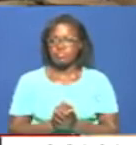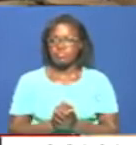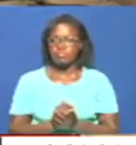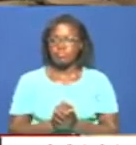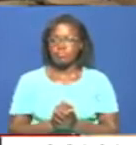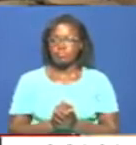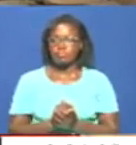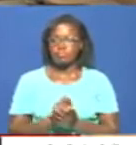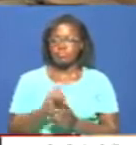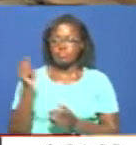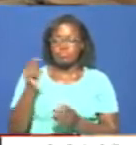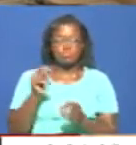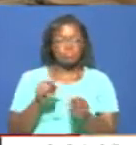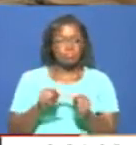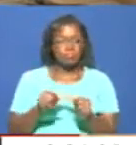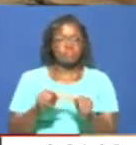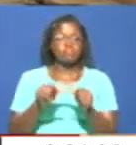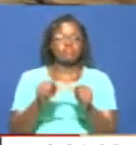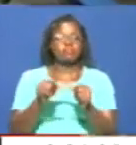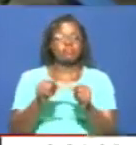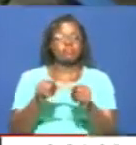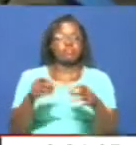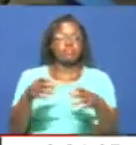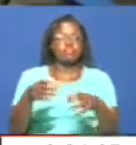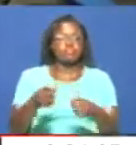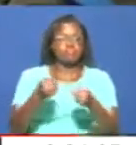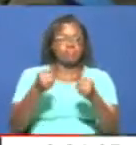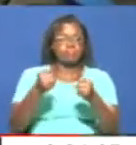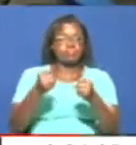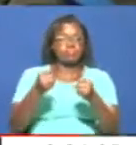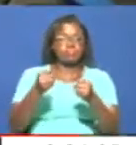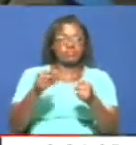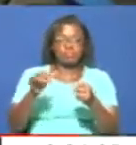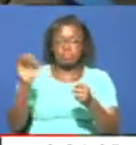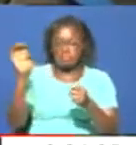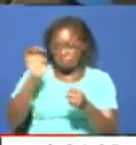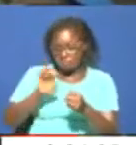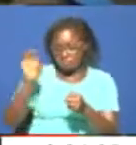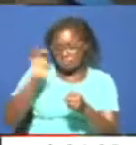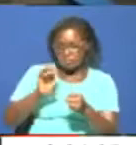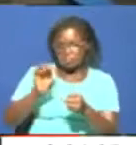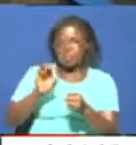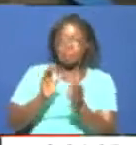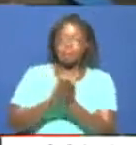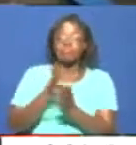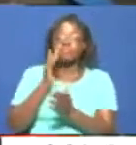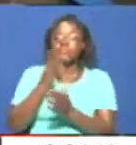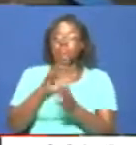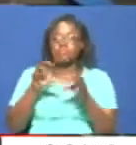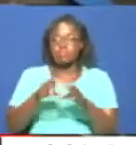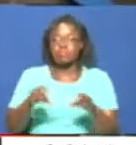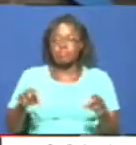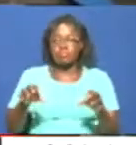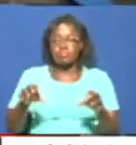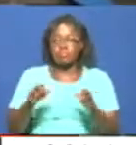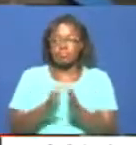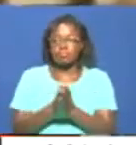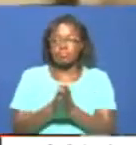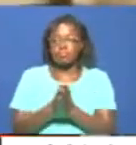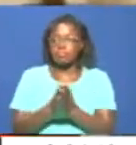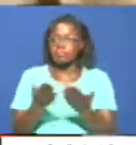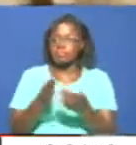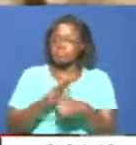Kenya maintained its grip on the European horticulture market, overcoming the COVID-19-induced global supply chain